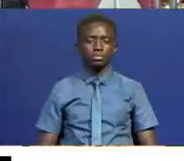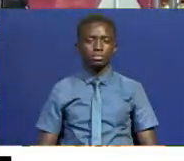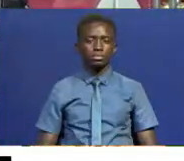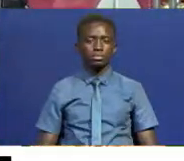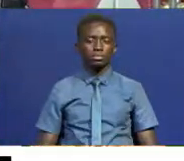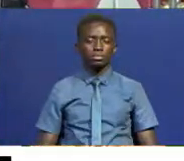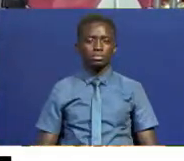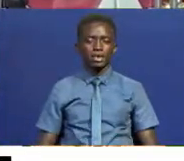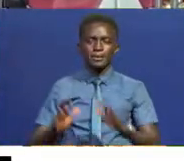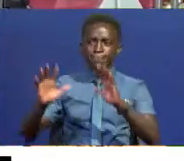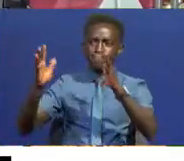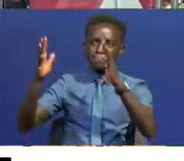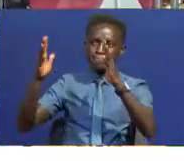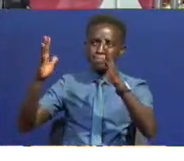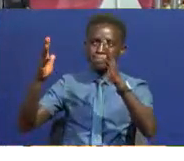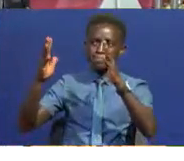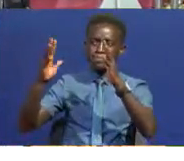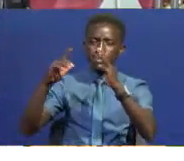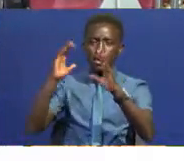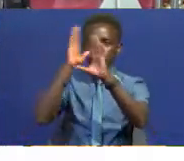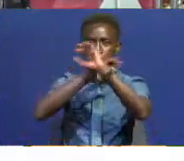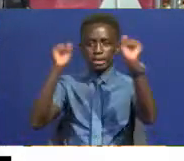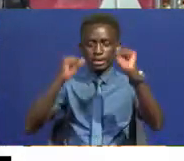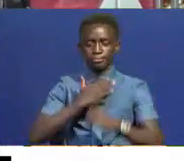One more round of applause for His Excellency, please.